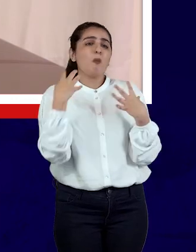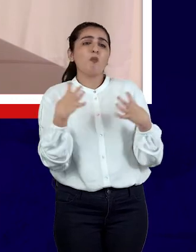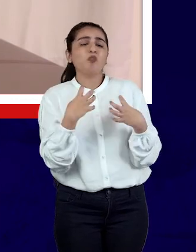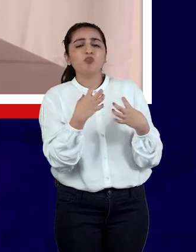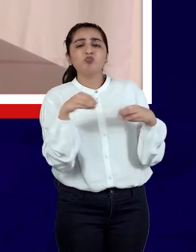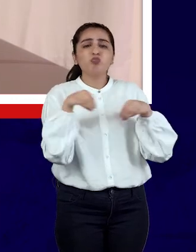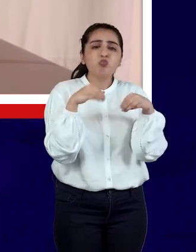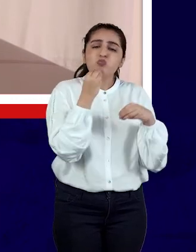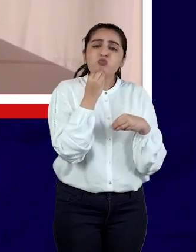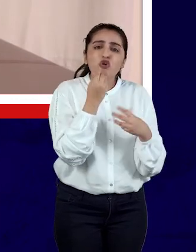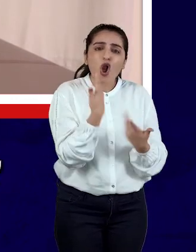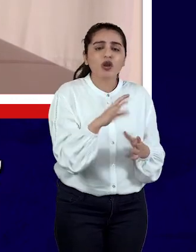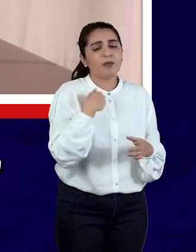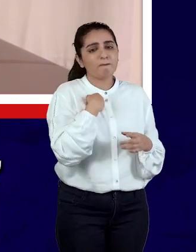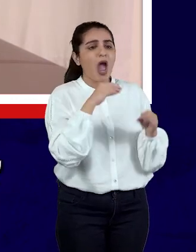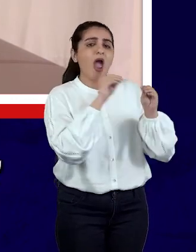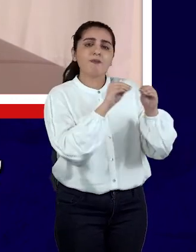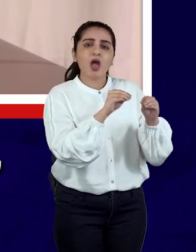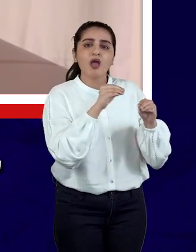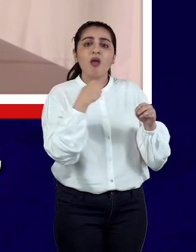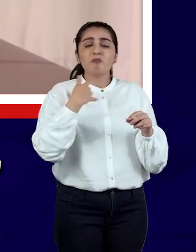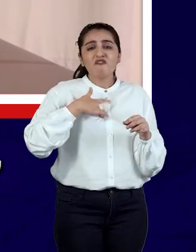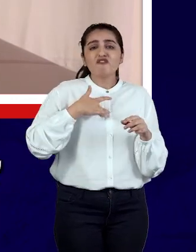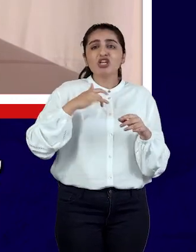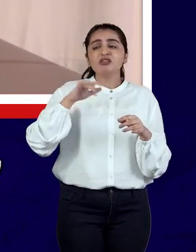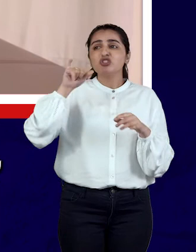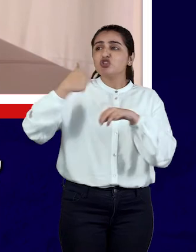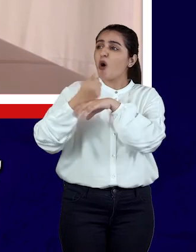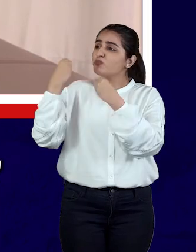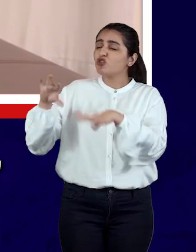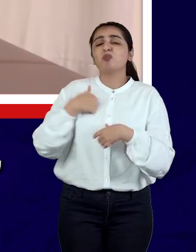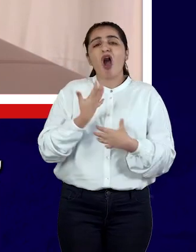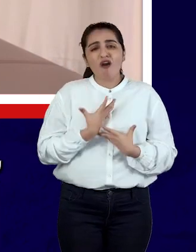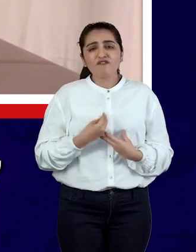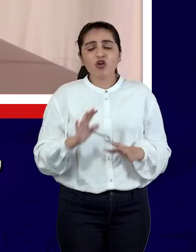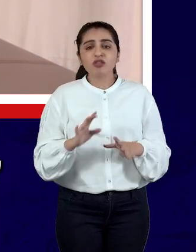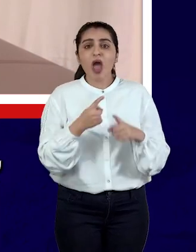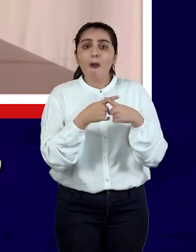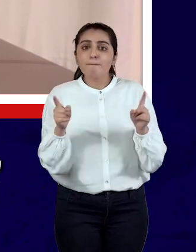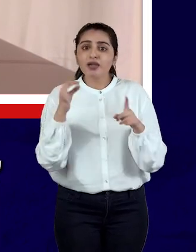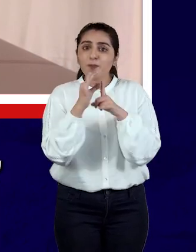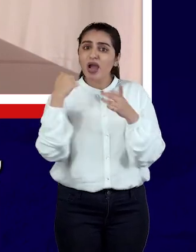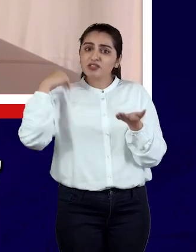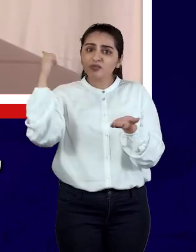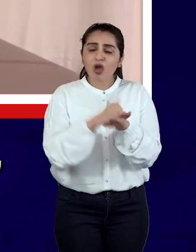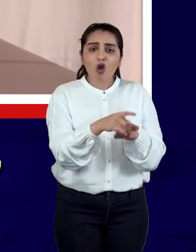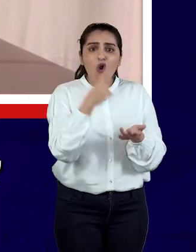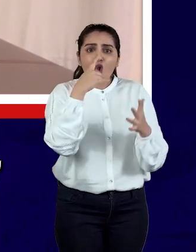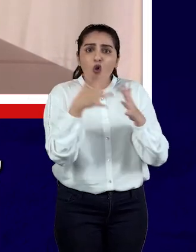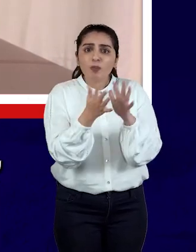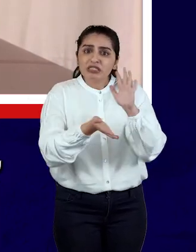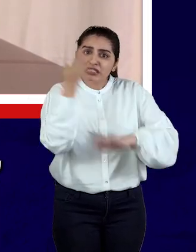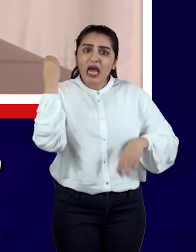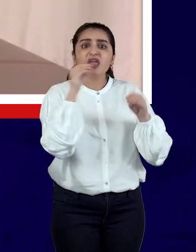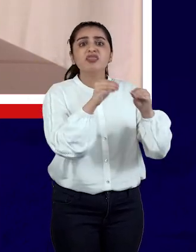heartbroken to leave my job. But when I came back, I realized that women here, they need help as much as